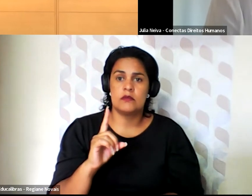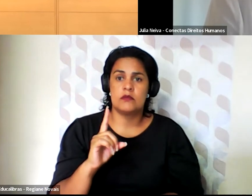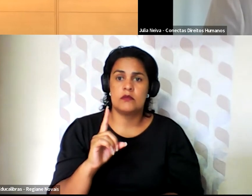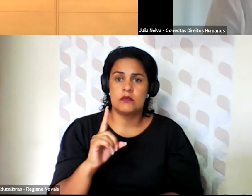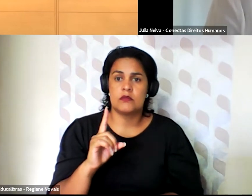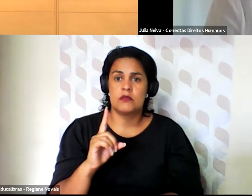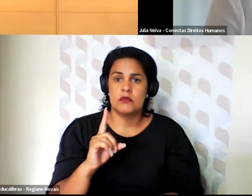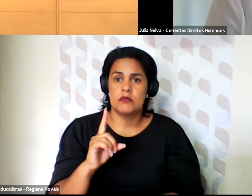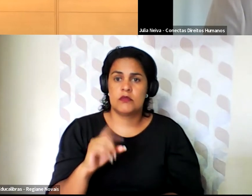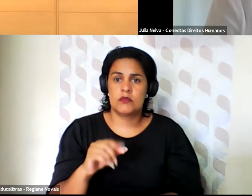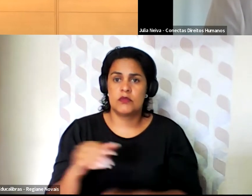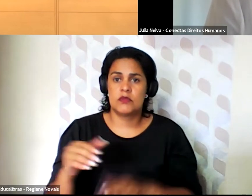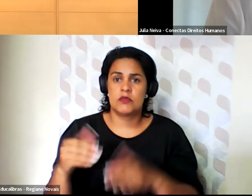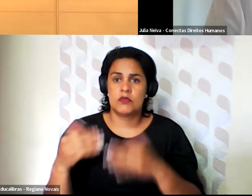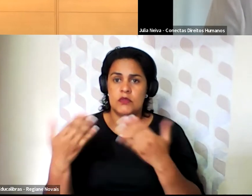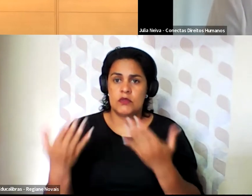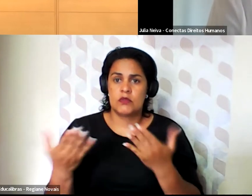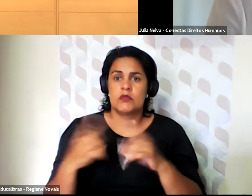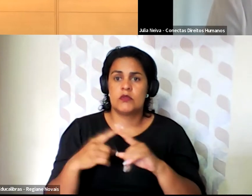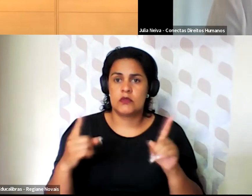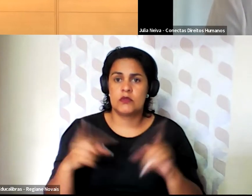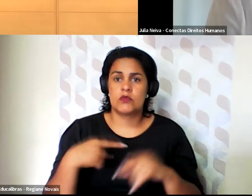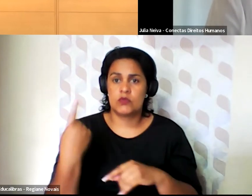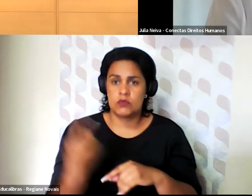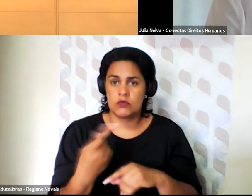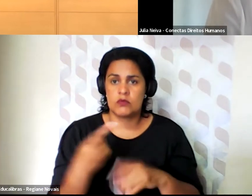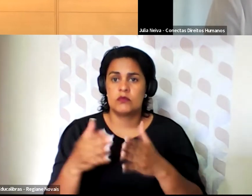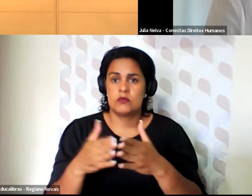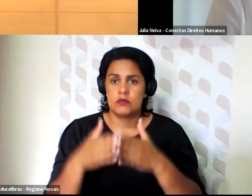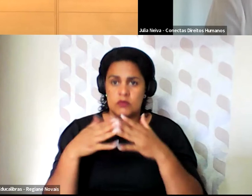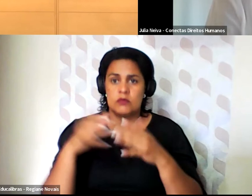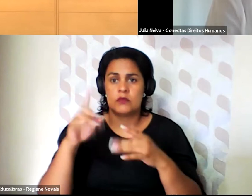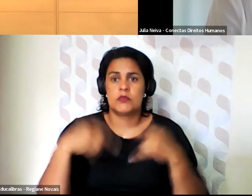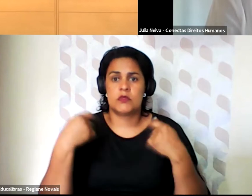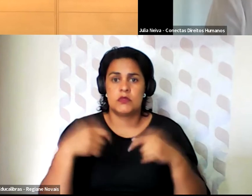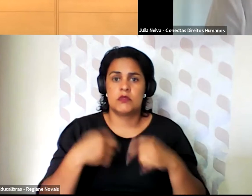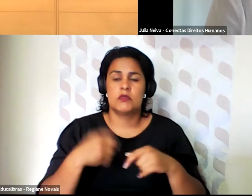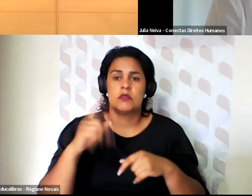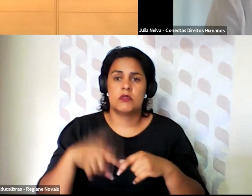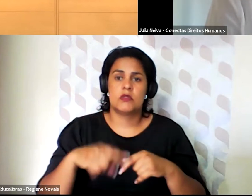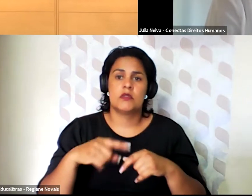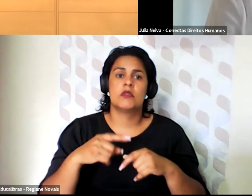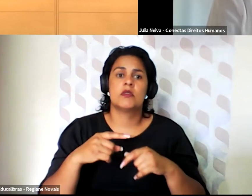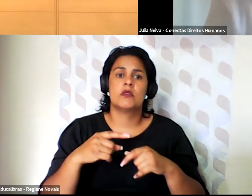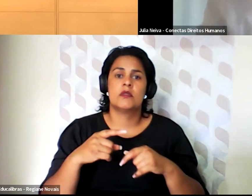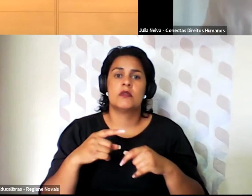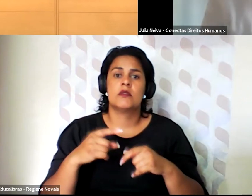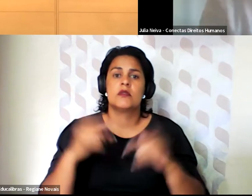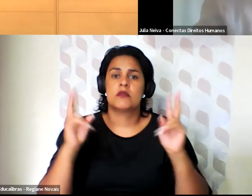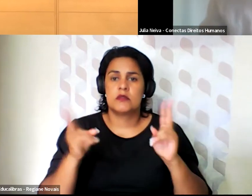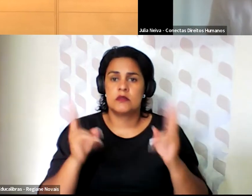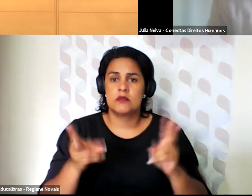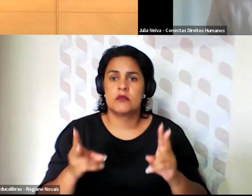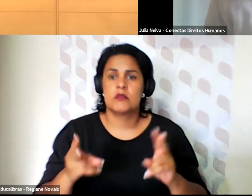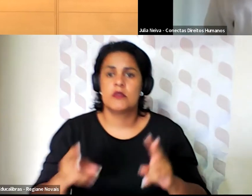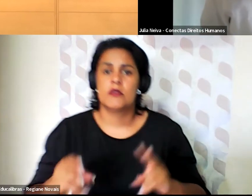can actually understand what is actually at stake, and that we can have a say in this process, we as